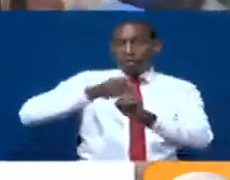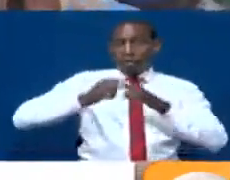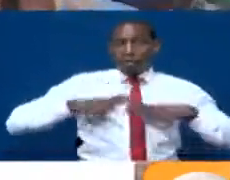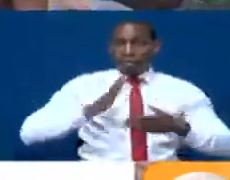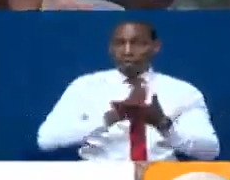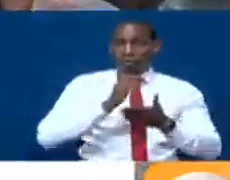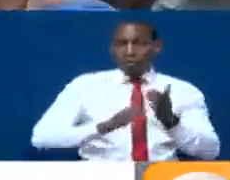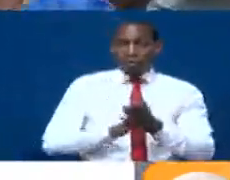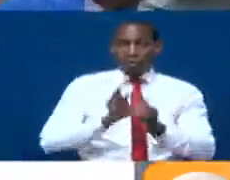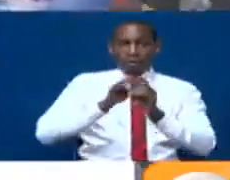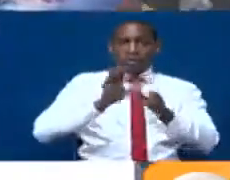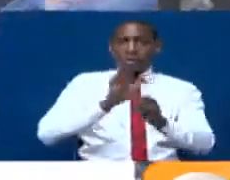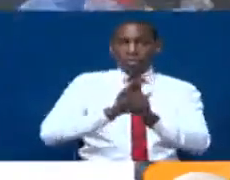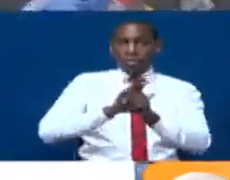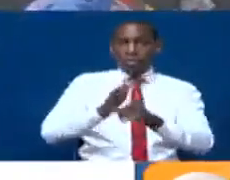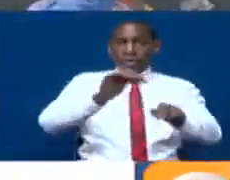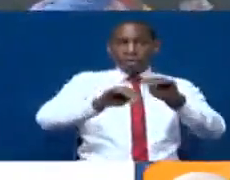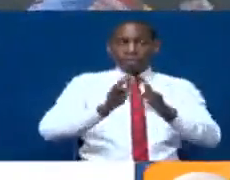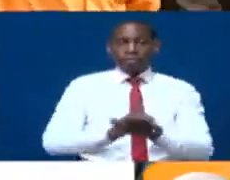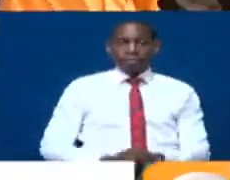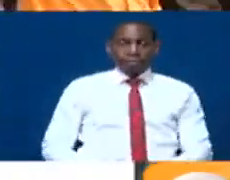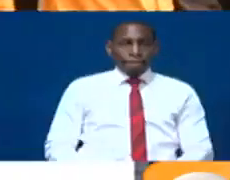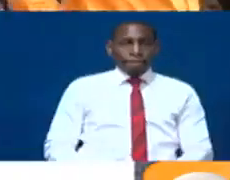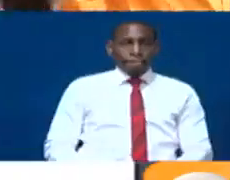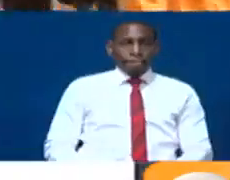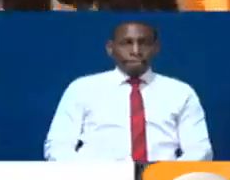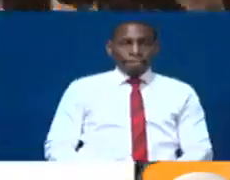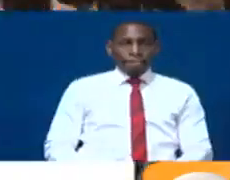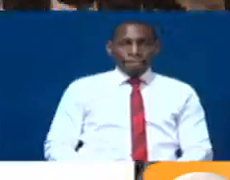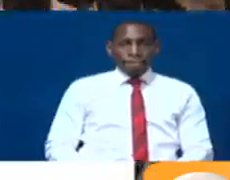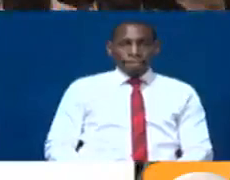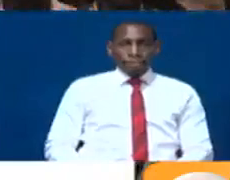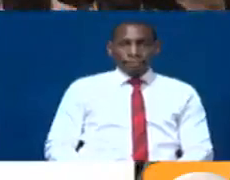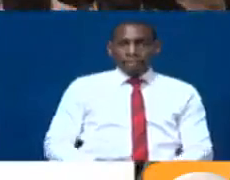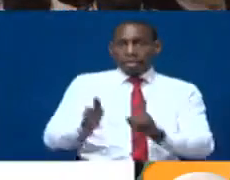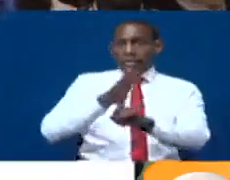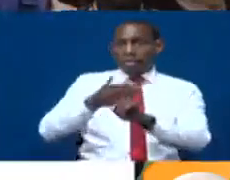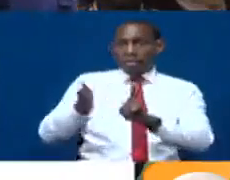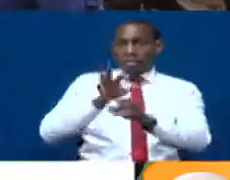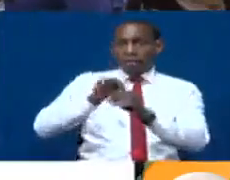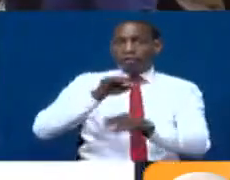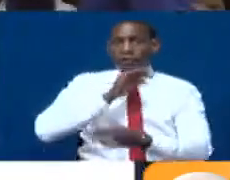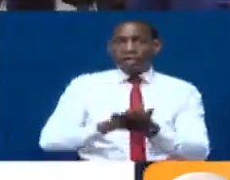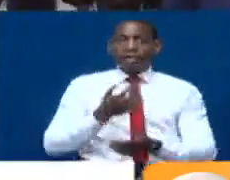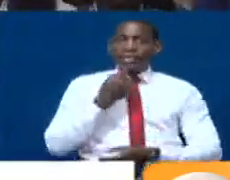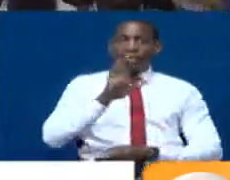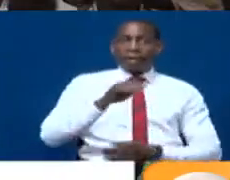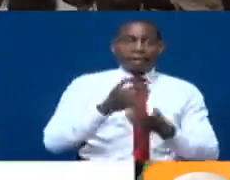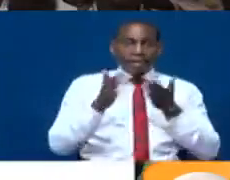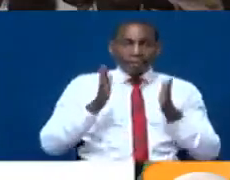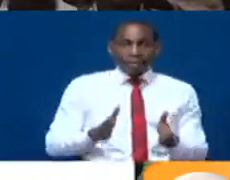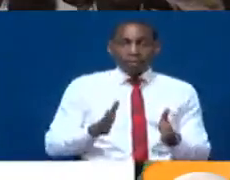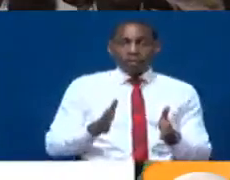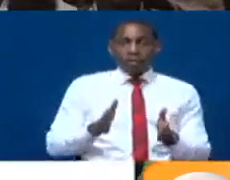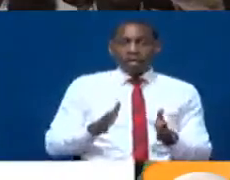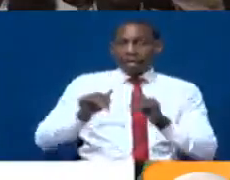to ensure a high voter turnout on election day. I don't persuade you to vote for Raila. I tell you anybody mwenye